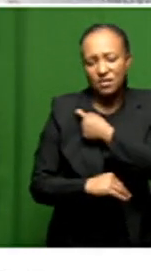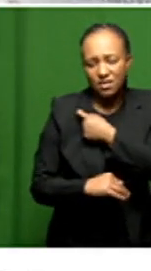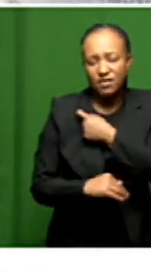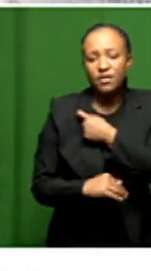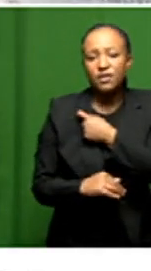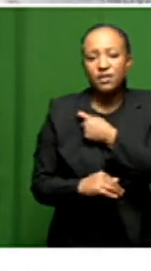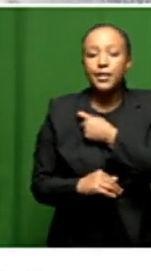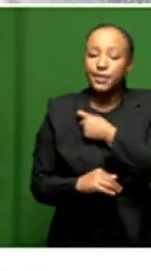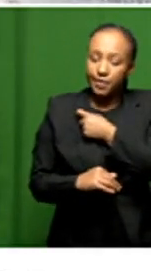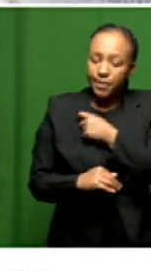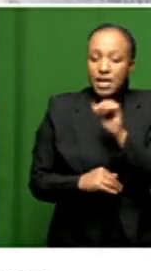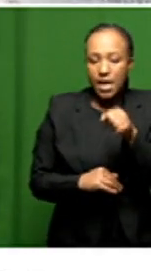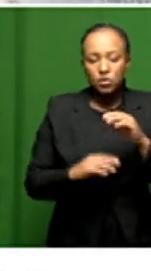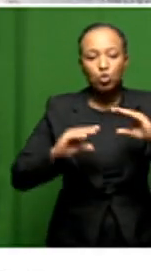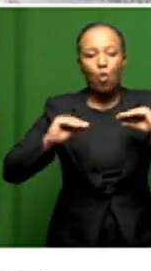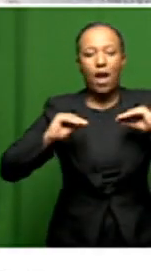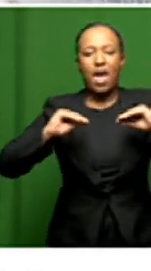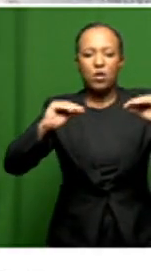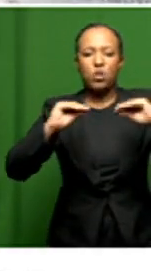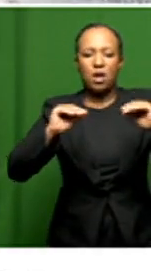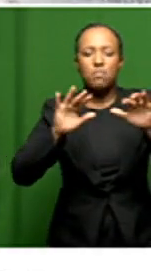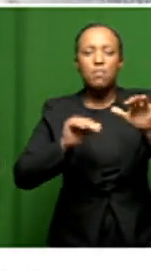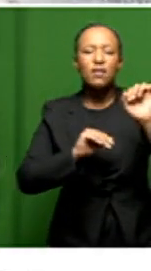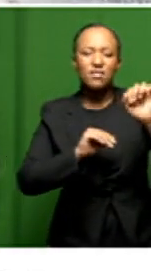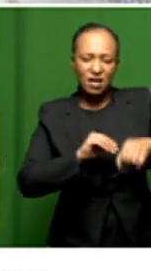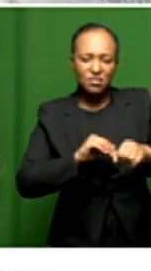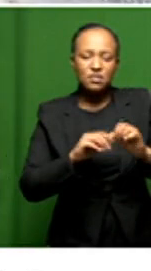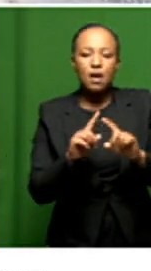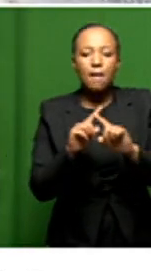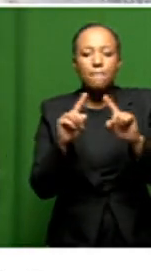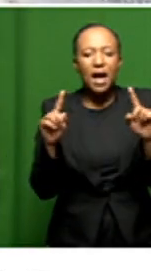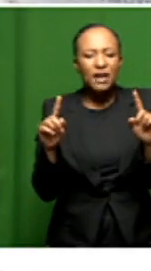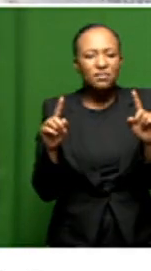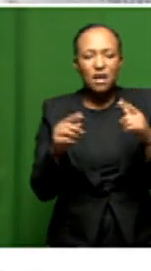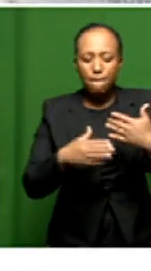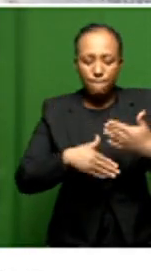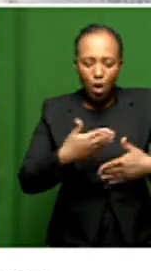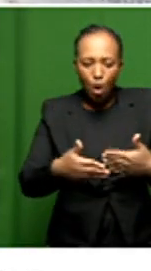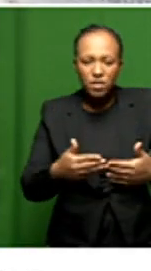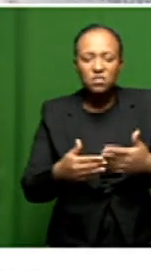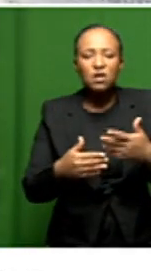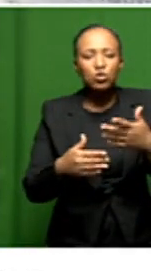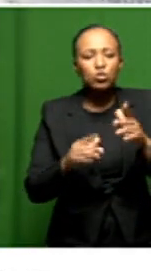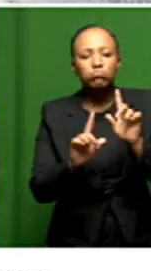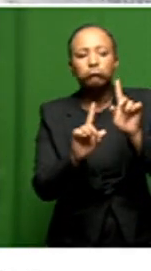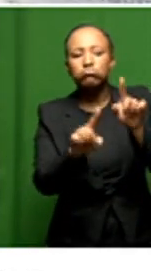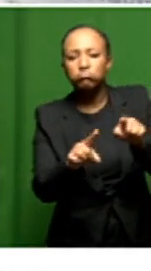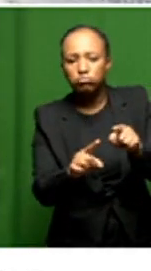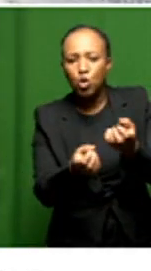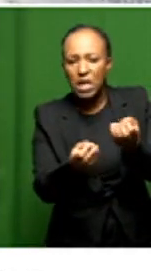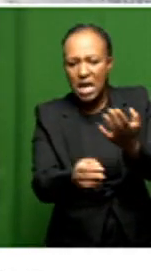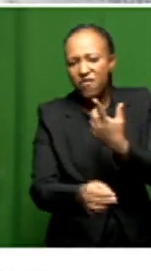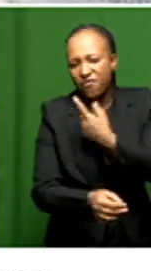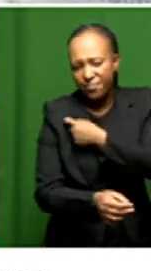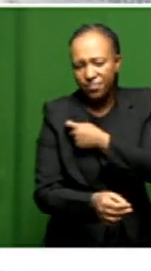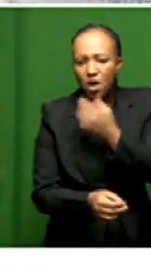thing to actually educate people, but what about the whole process of getting it out there? And we do know that